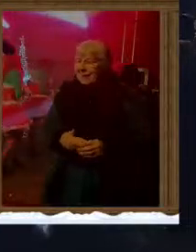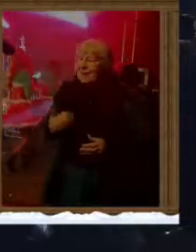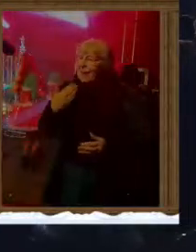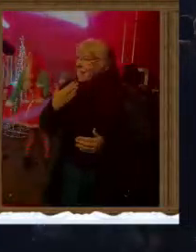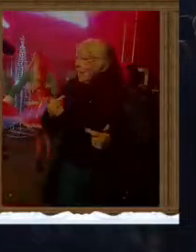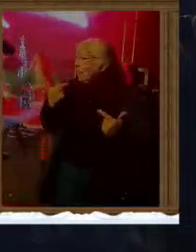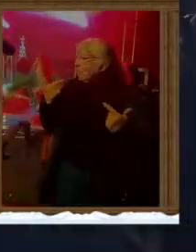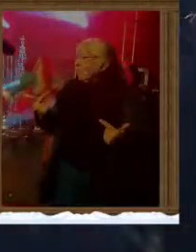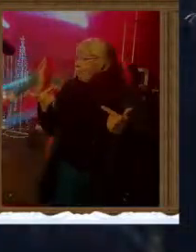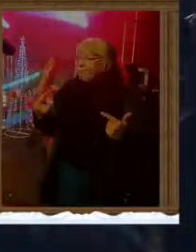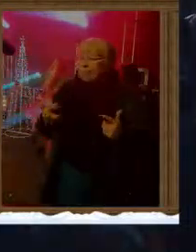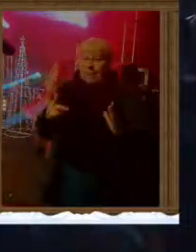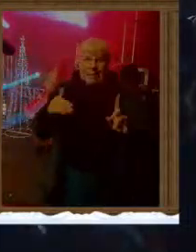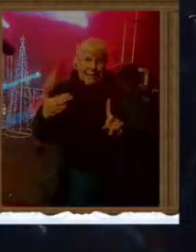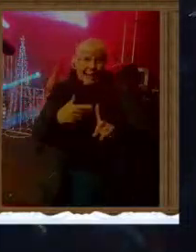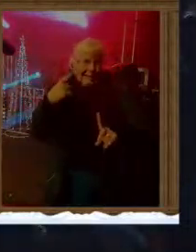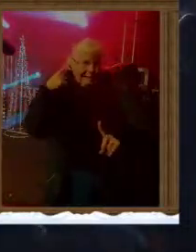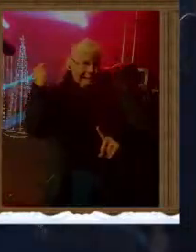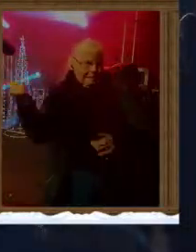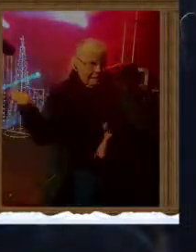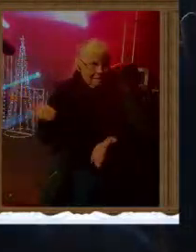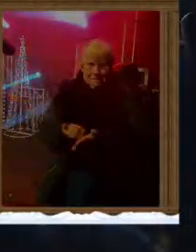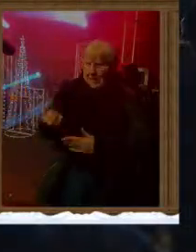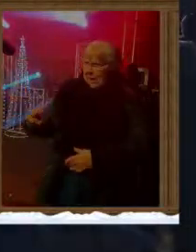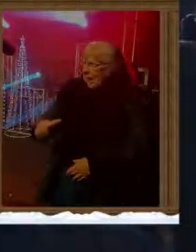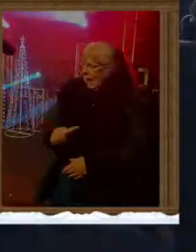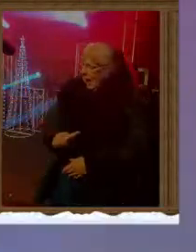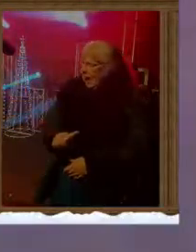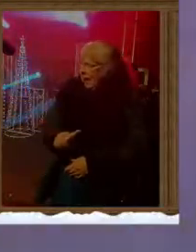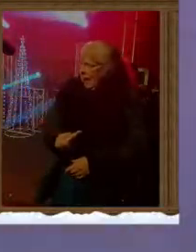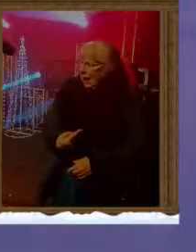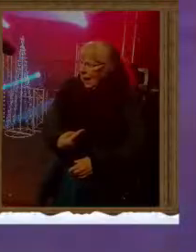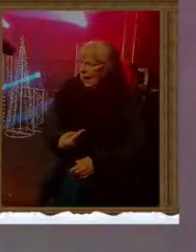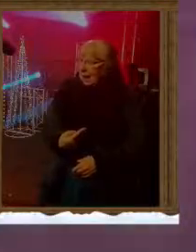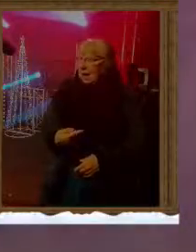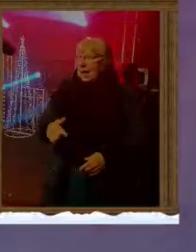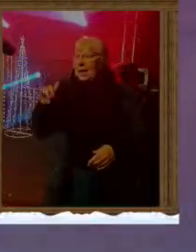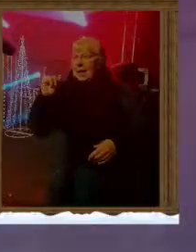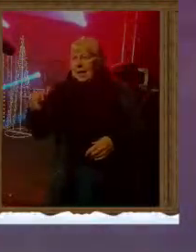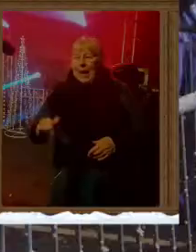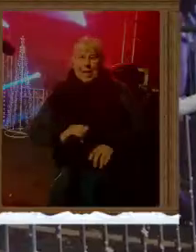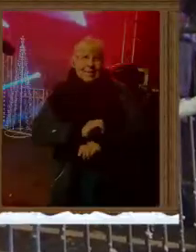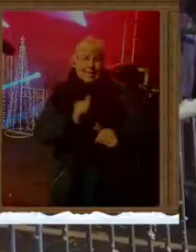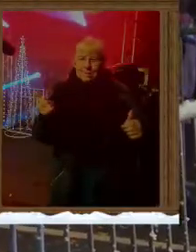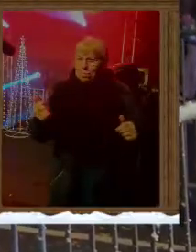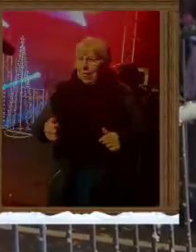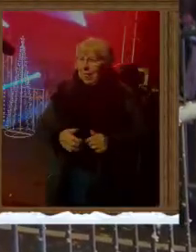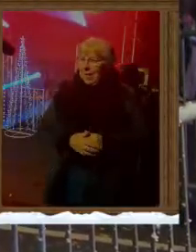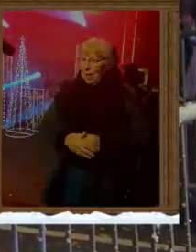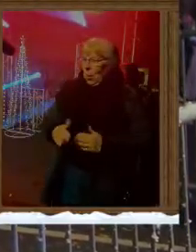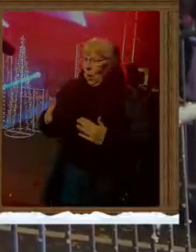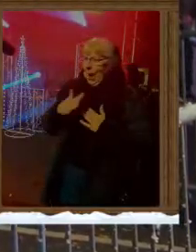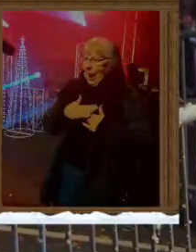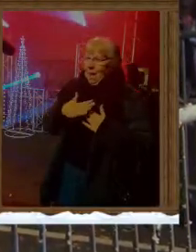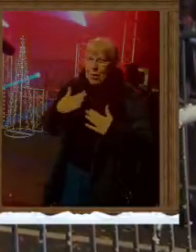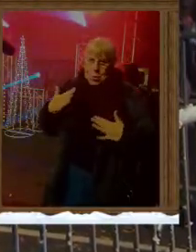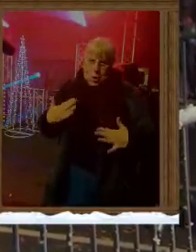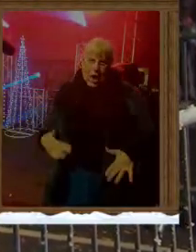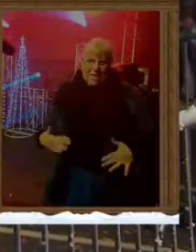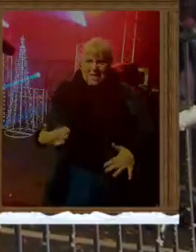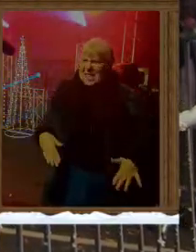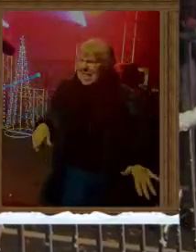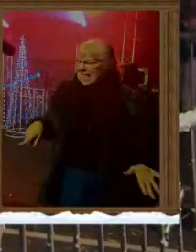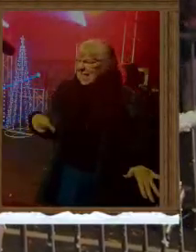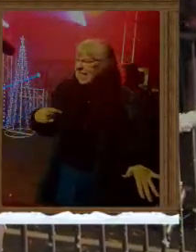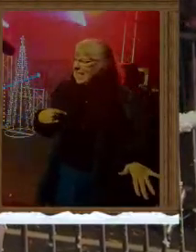you so much, Destiny's Elf. Were they not fantastic? They were absolutely They were so brilliant. Good. I would love one of those wee outfits. I think I could